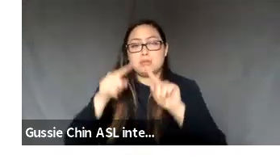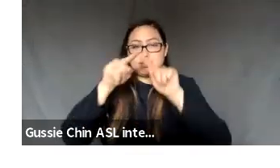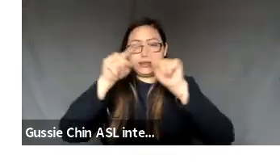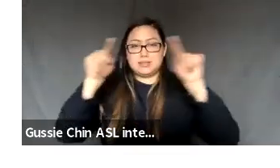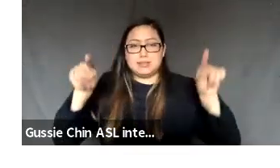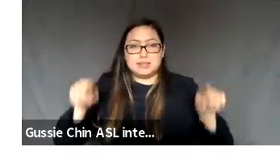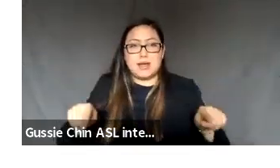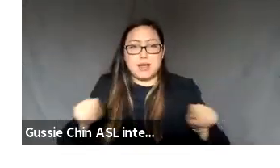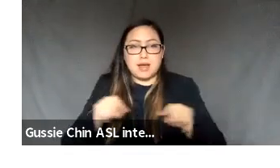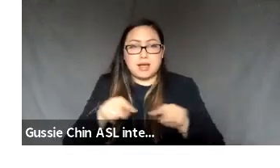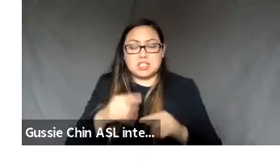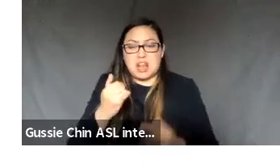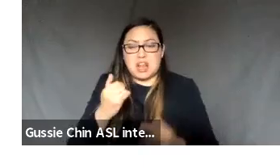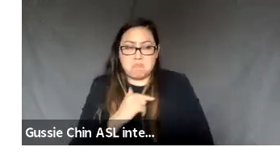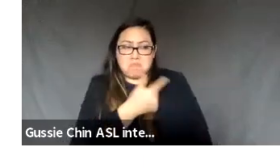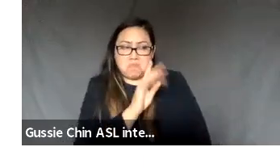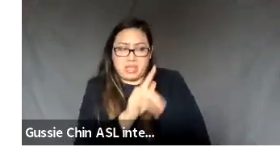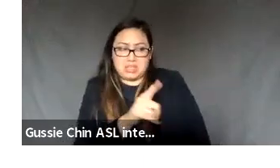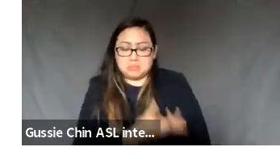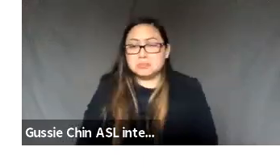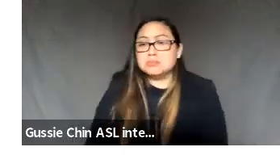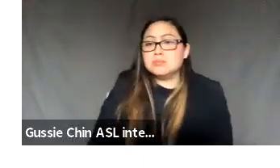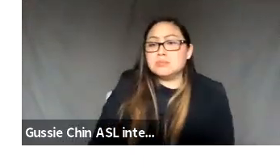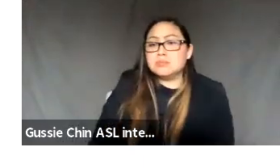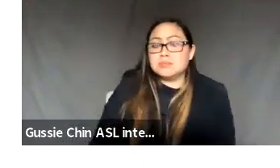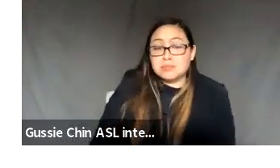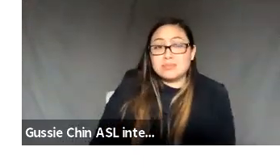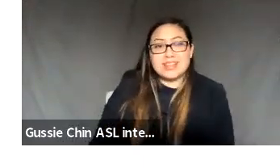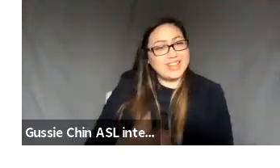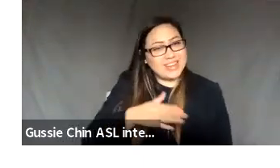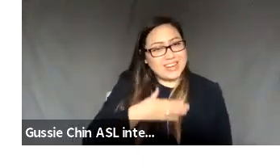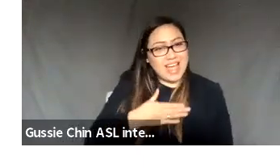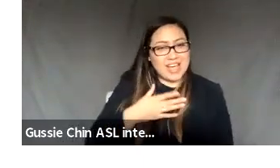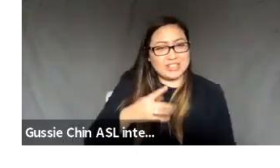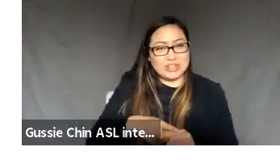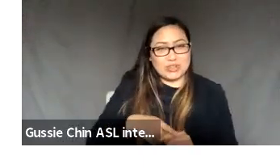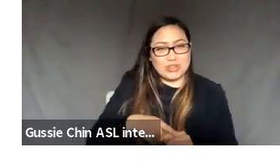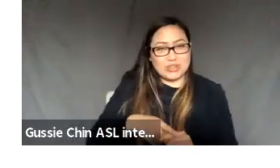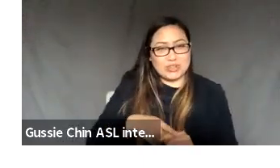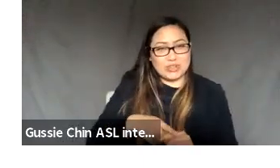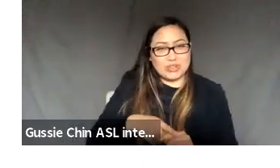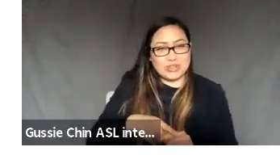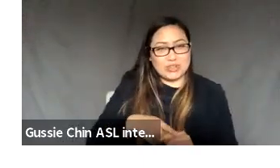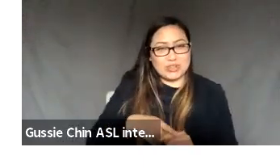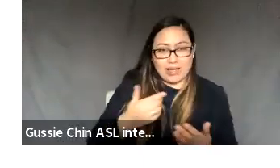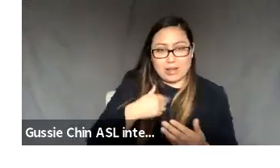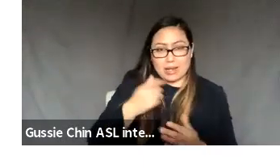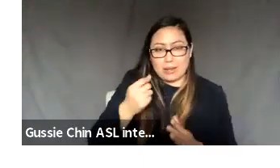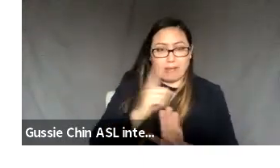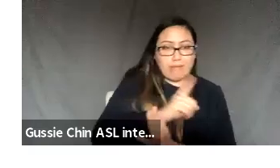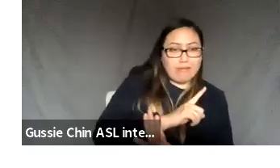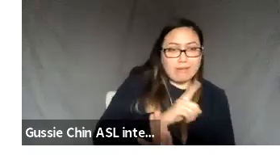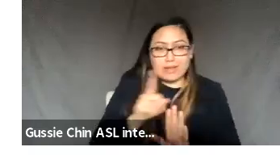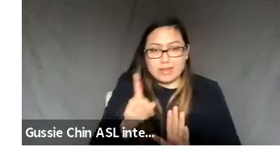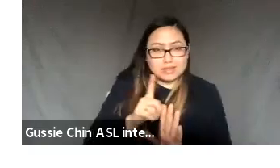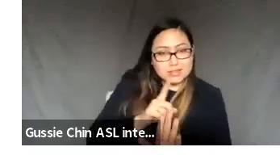Yeah, I'm glad to be back. I've been coming in and out a little bit here. So if by chance I lose it